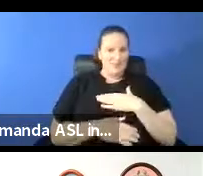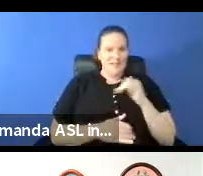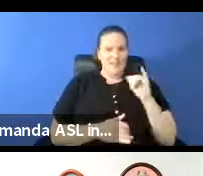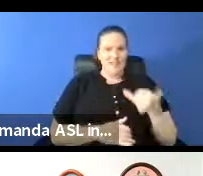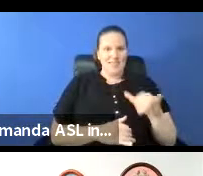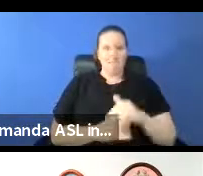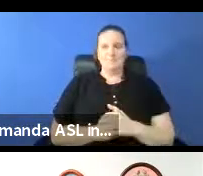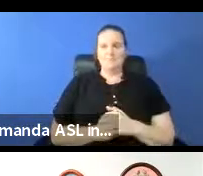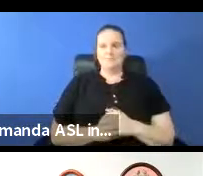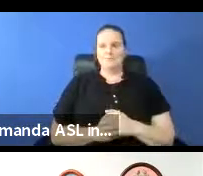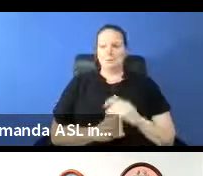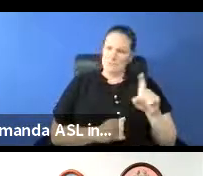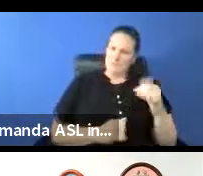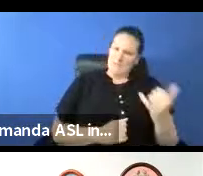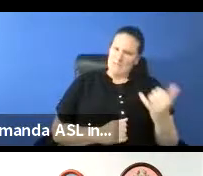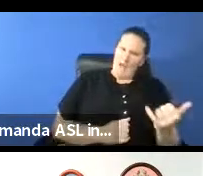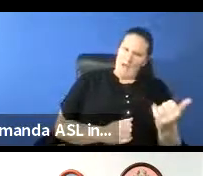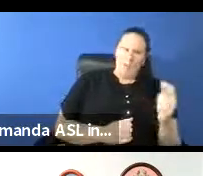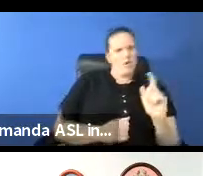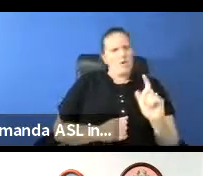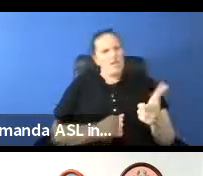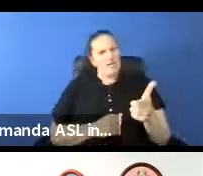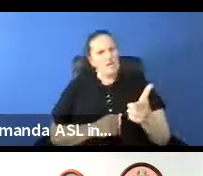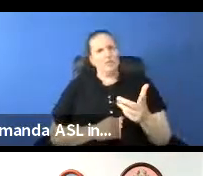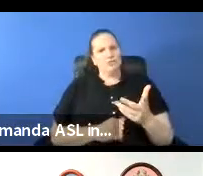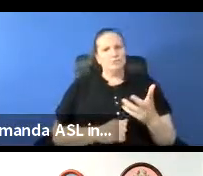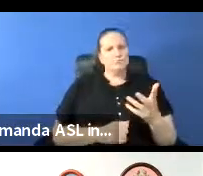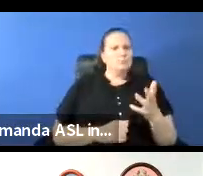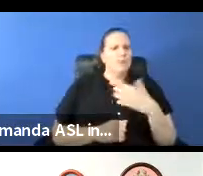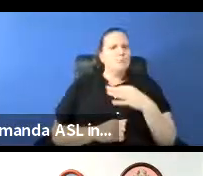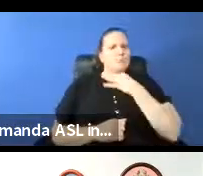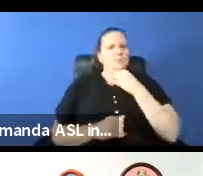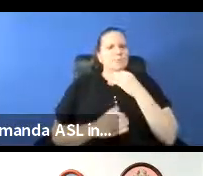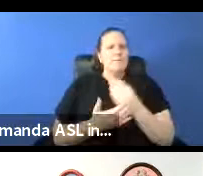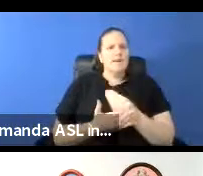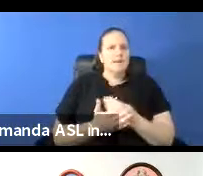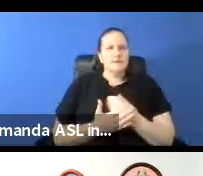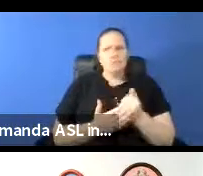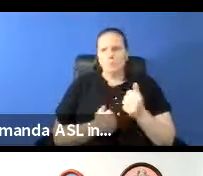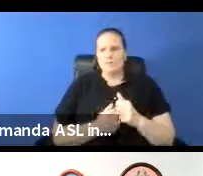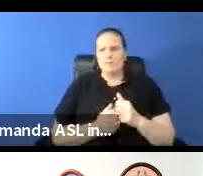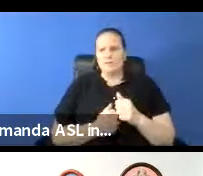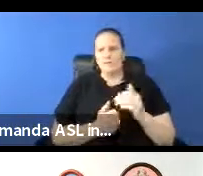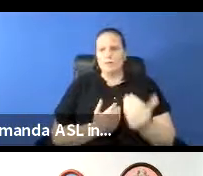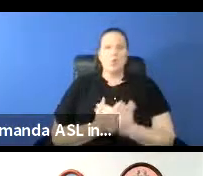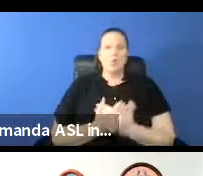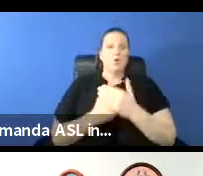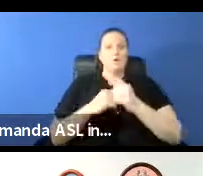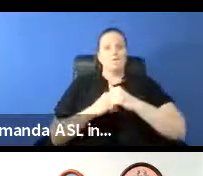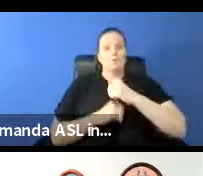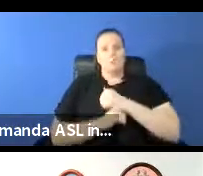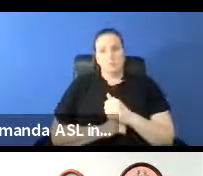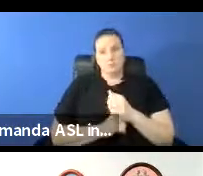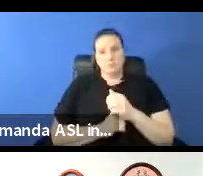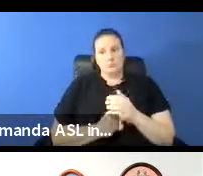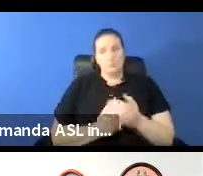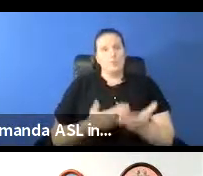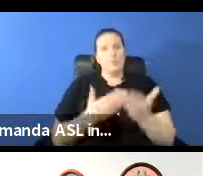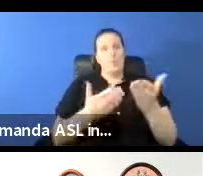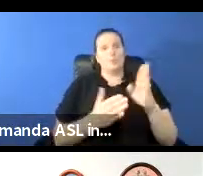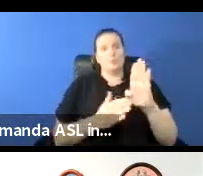don't know if this is a question now or later, Greg and team. I'm curious about the financing with relation to the new infrastructure proposed bill that's coming out